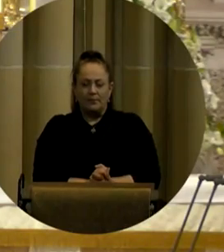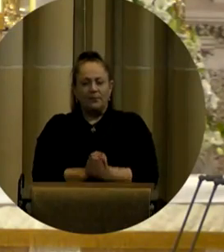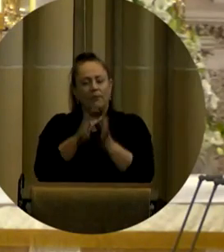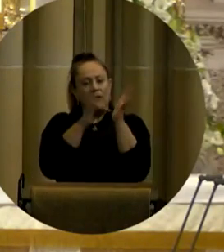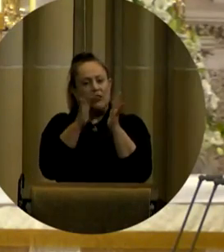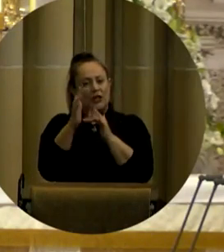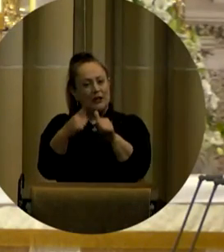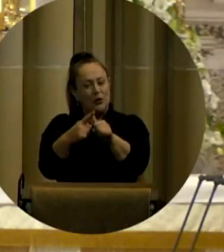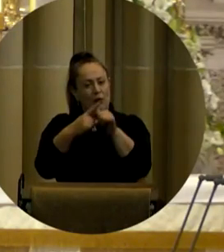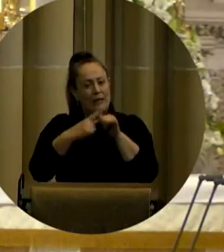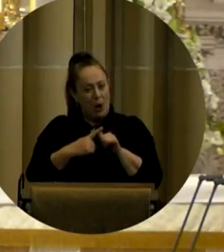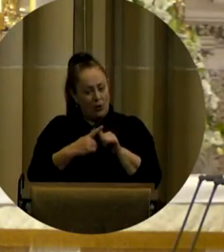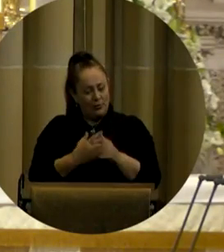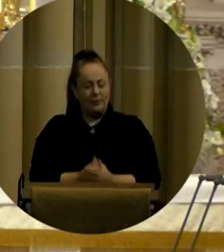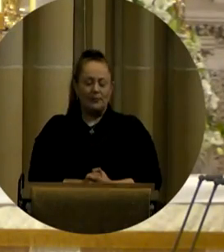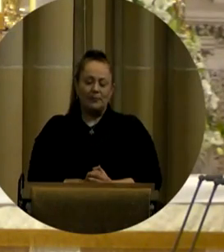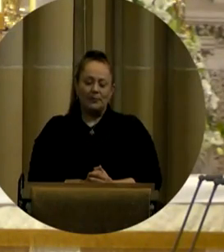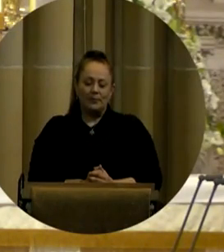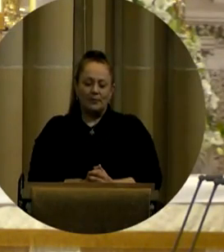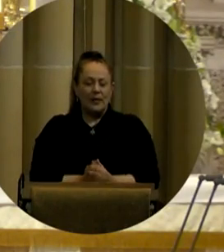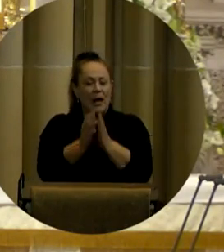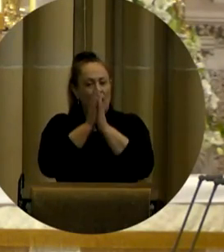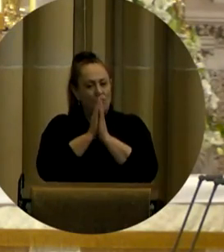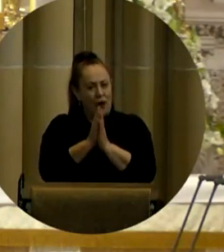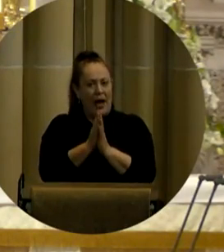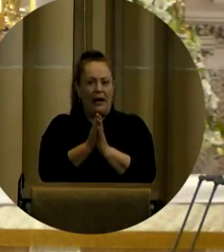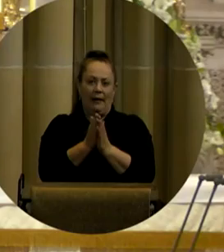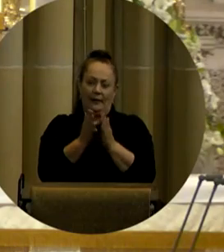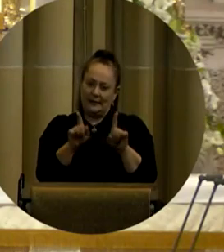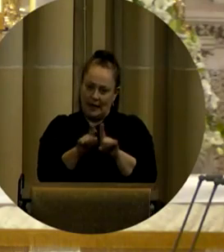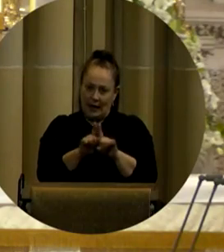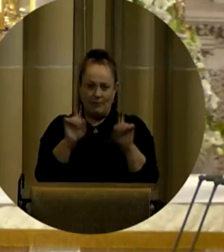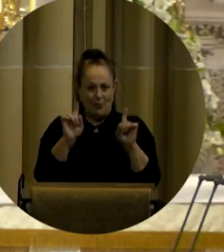Jesus responds, "Pray like this.